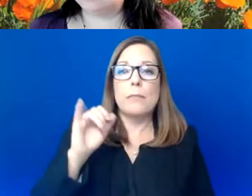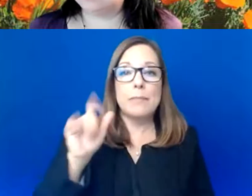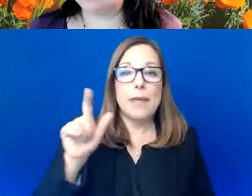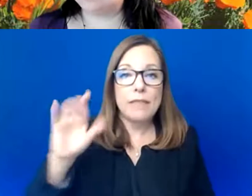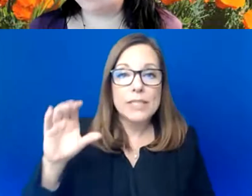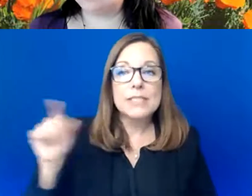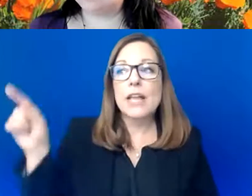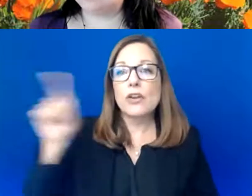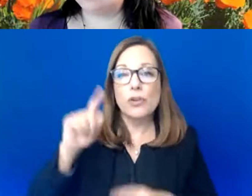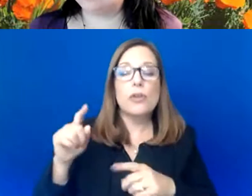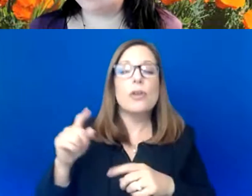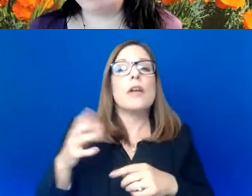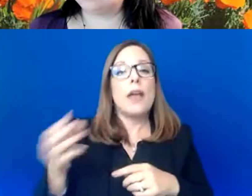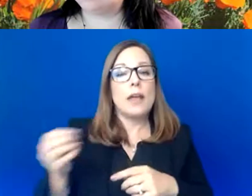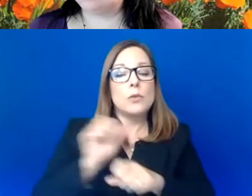bringing those